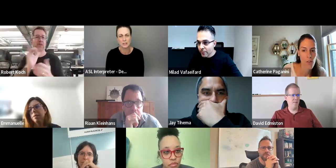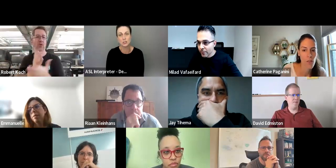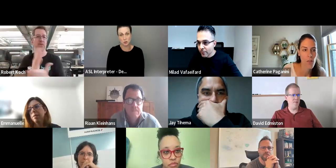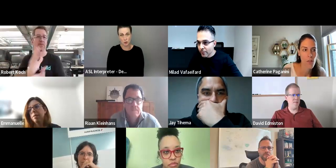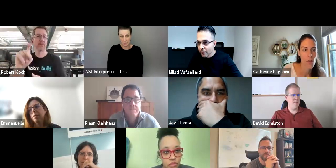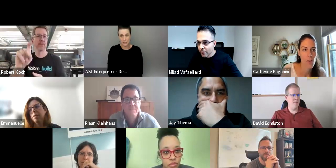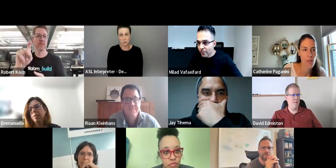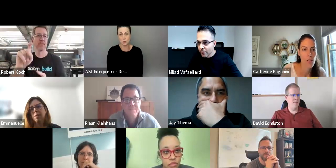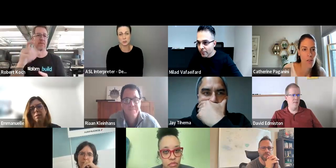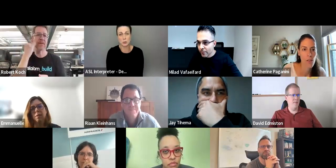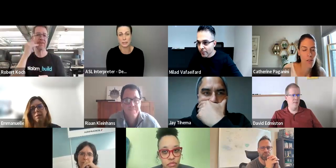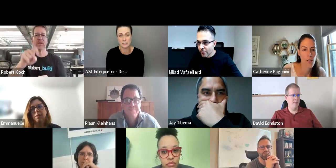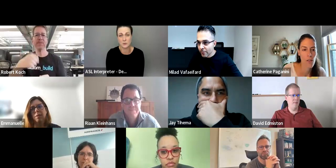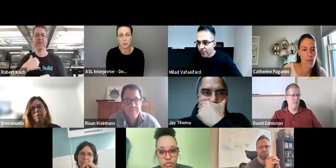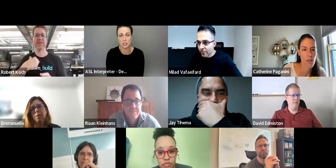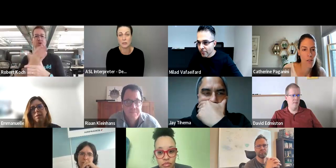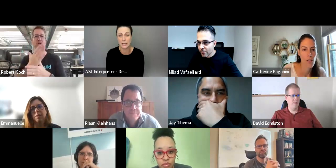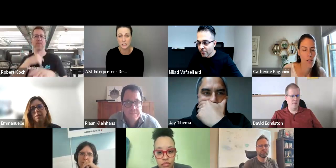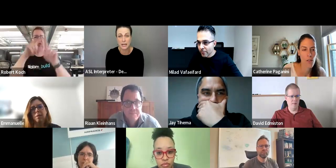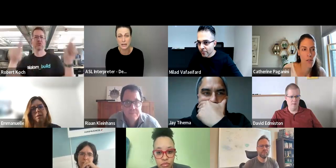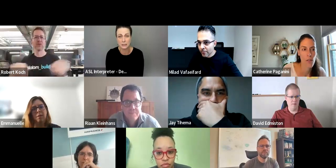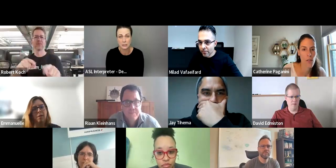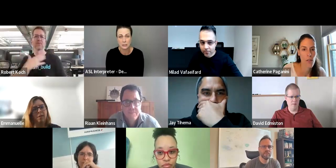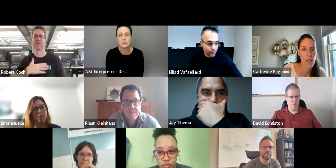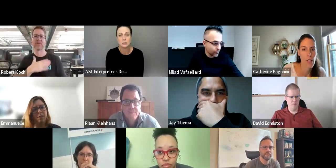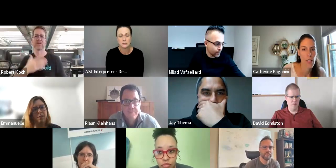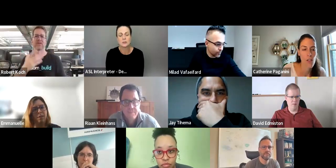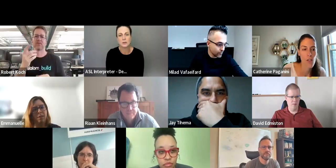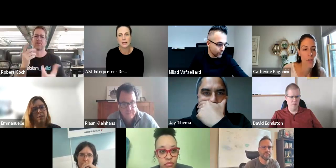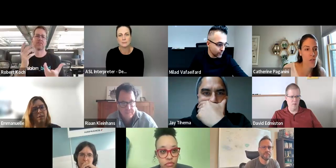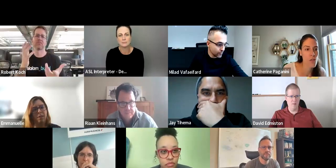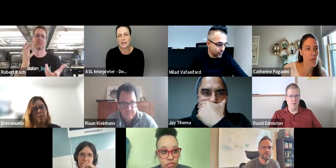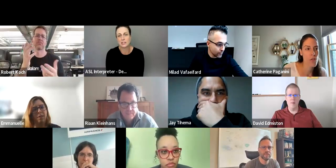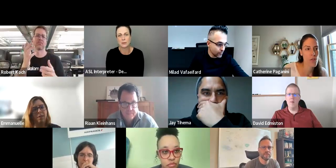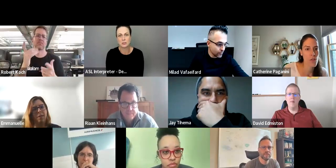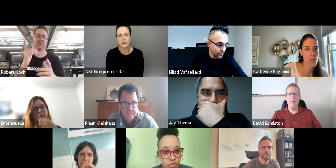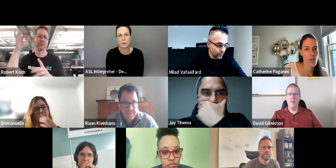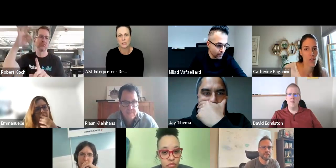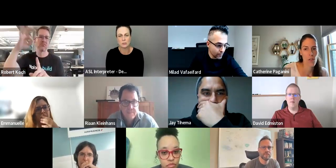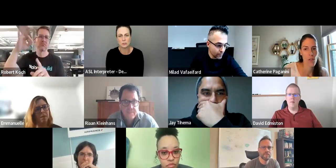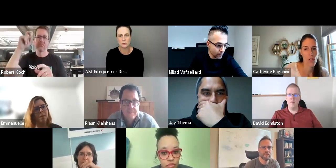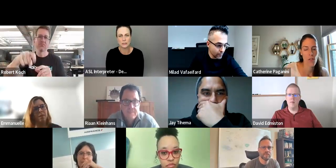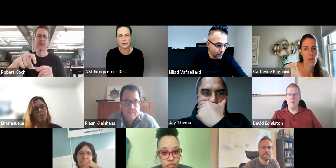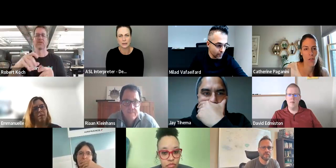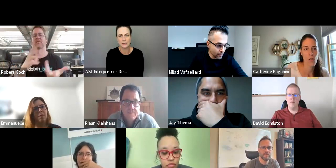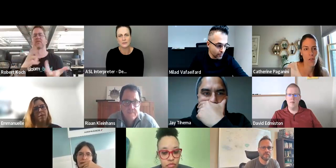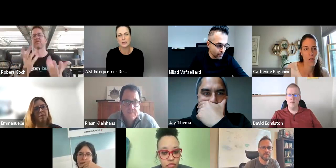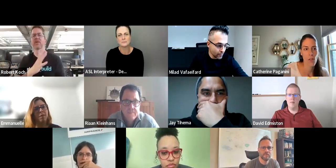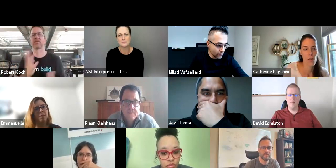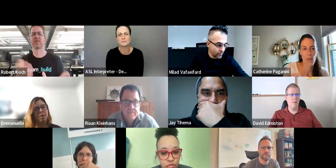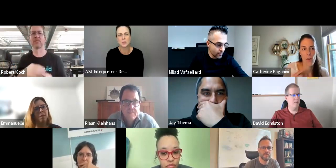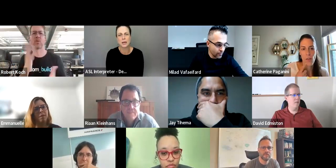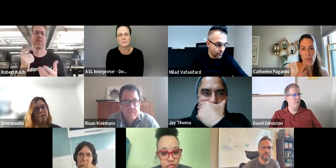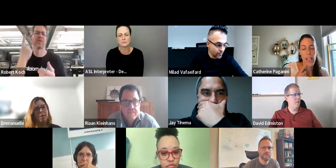we had two screens, like dual screens, if you could share the link to that so that I can share my screen and we can do a dual link kind of